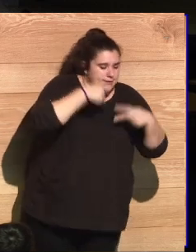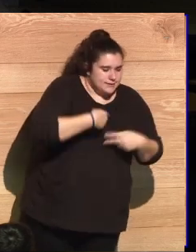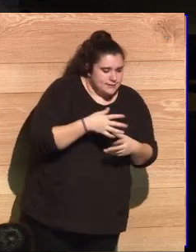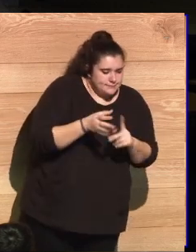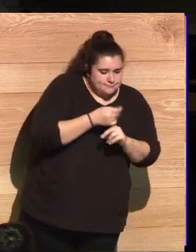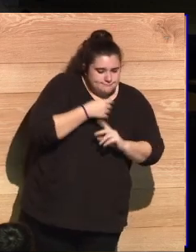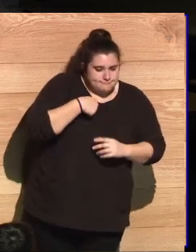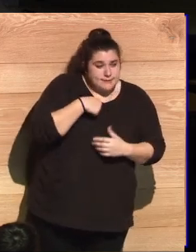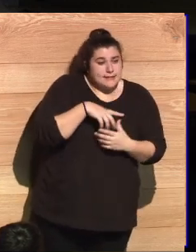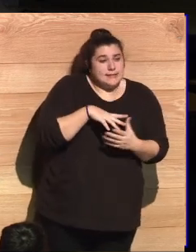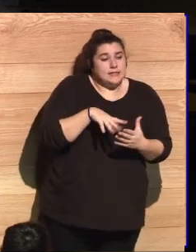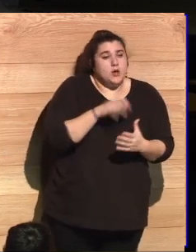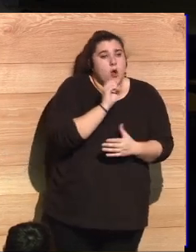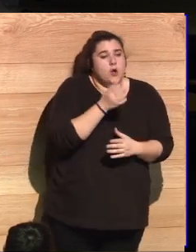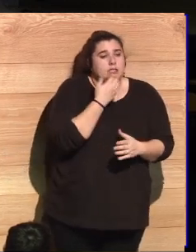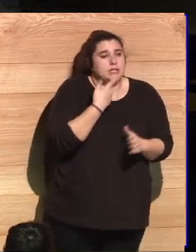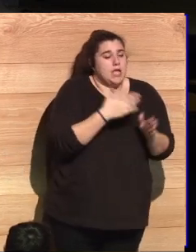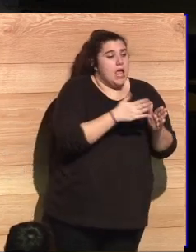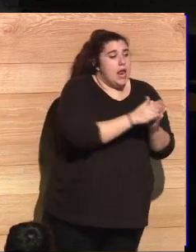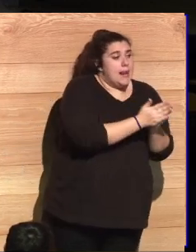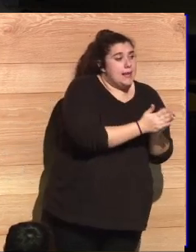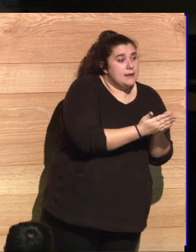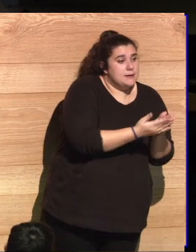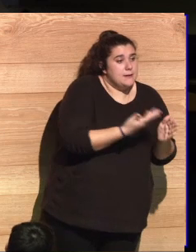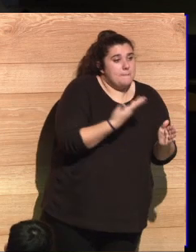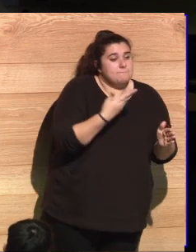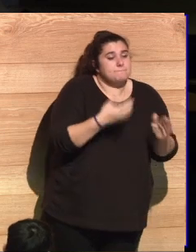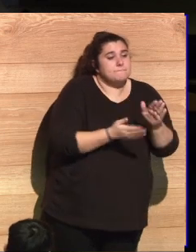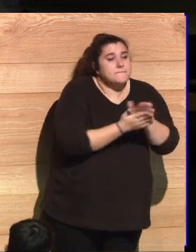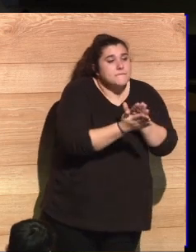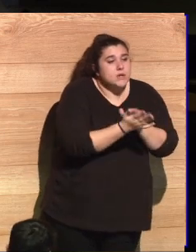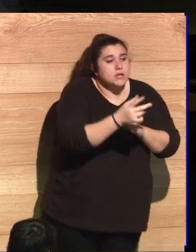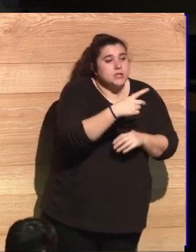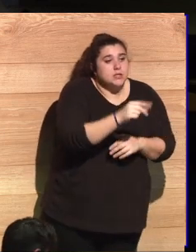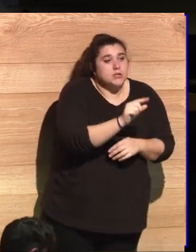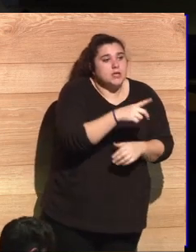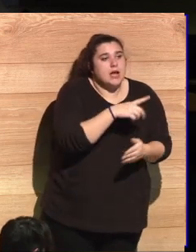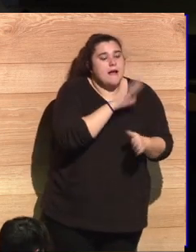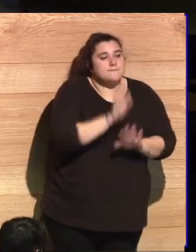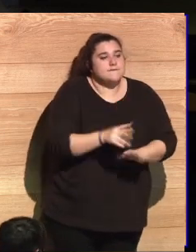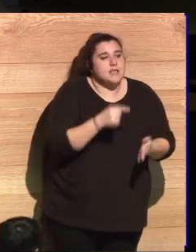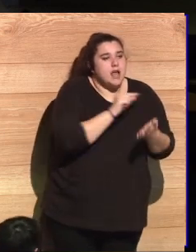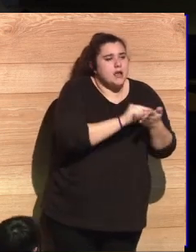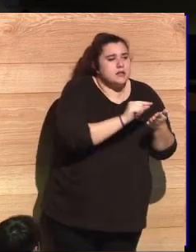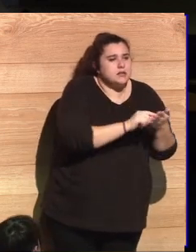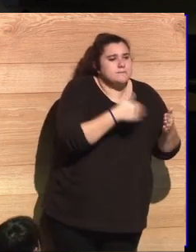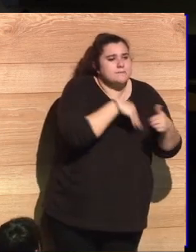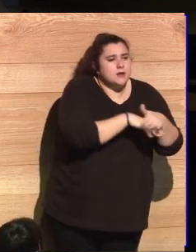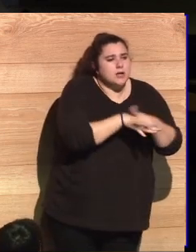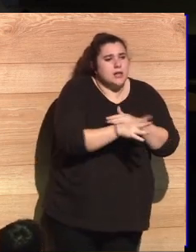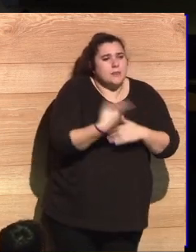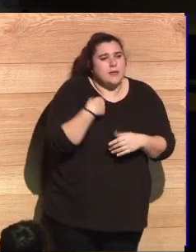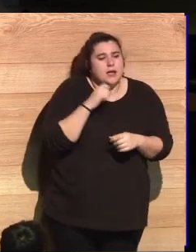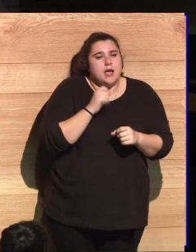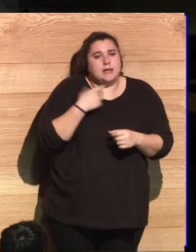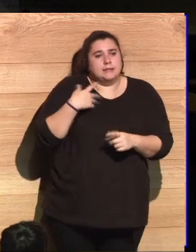because you were looking for yourself in some way, or if you hadn't published this book and it was just some notes, maybe these notes